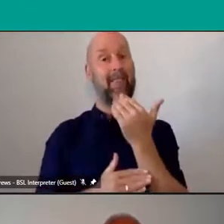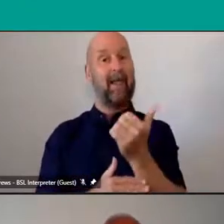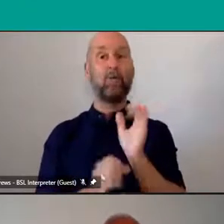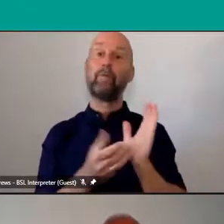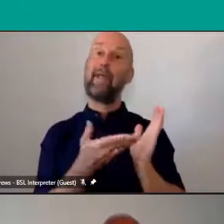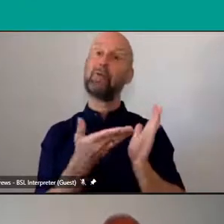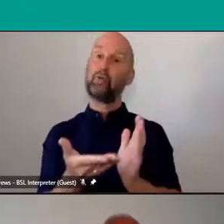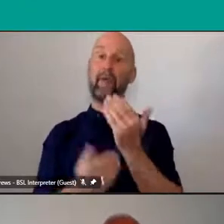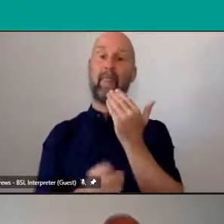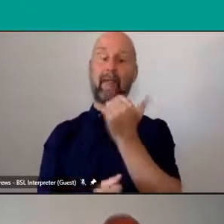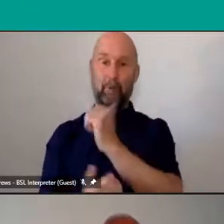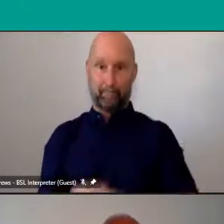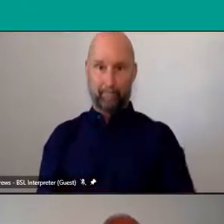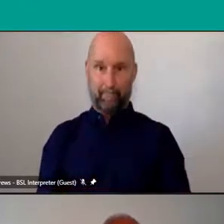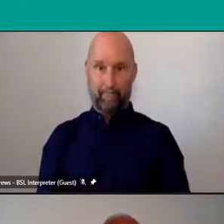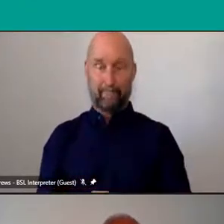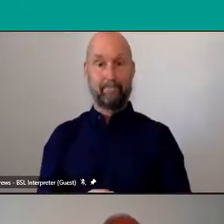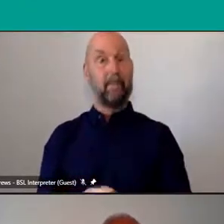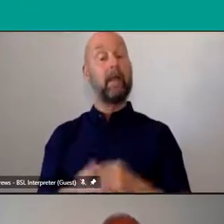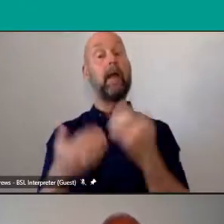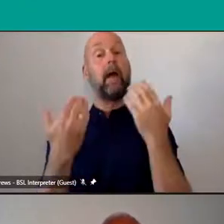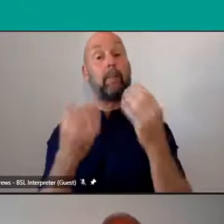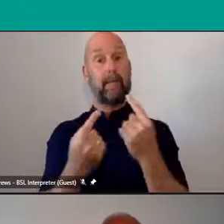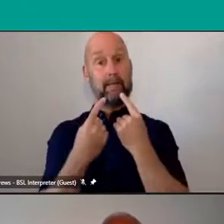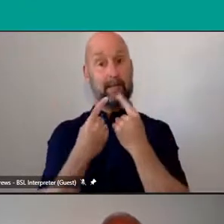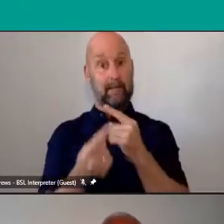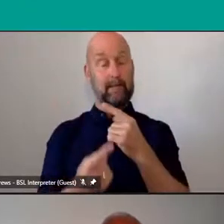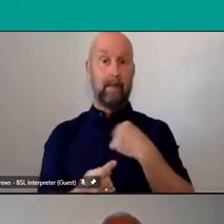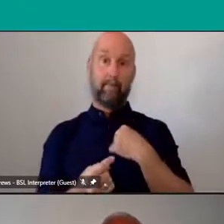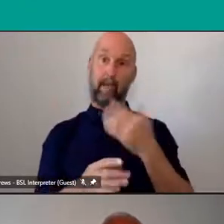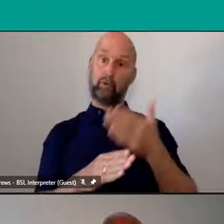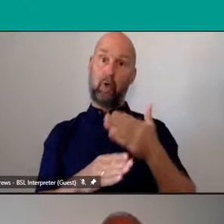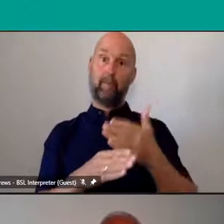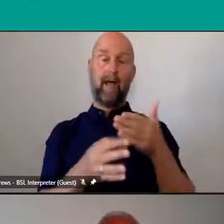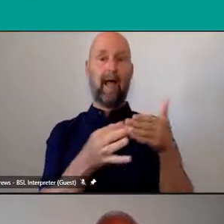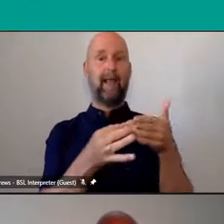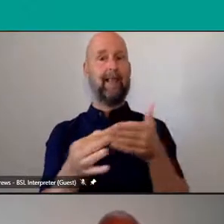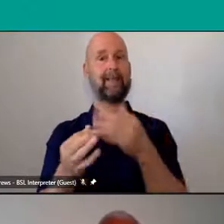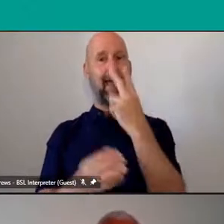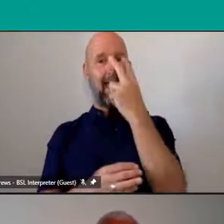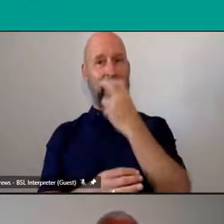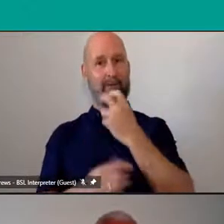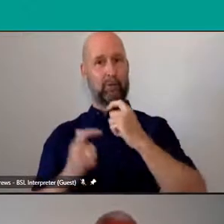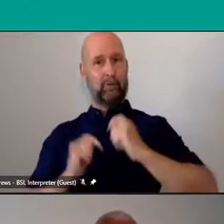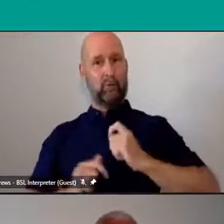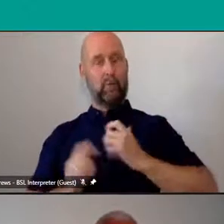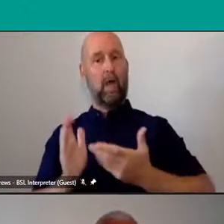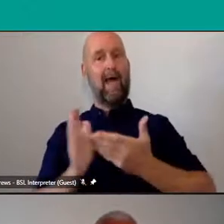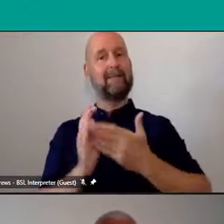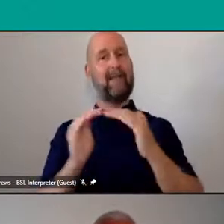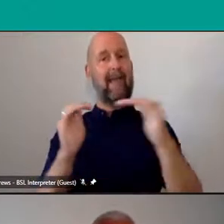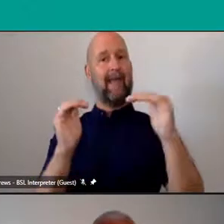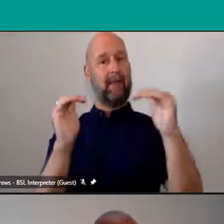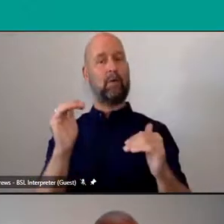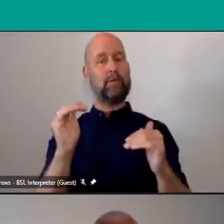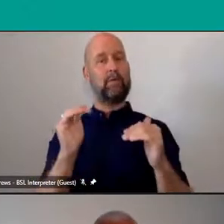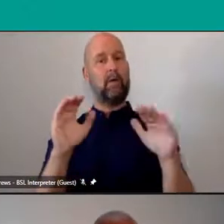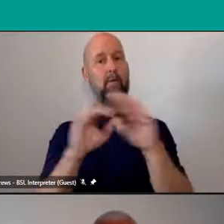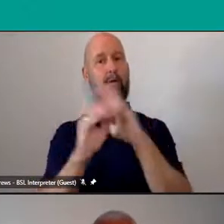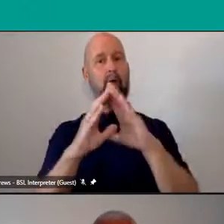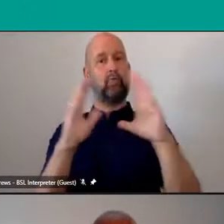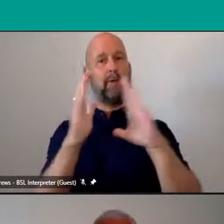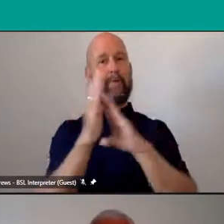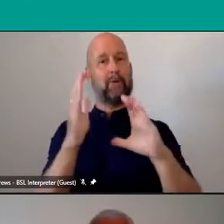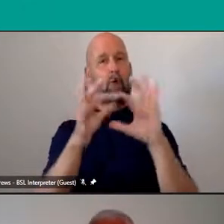introduction. As you say, I lead on ageing and equalities on behalf of the Greater Manchester